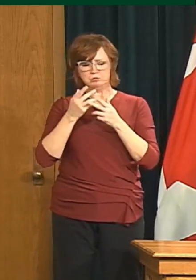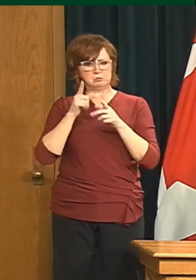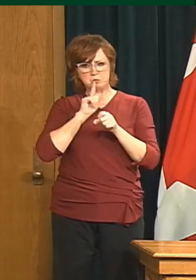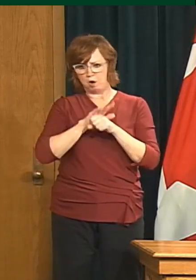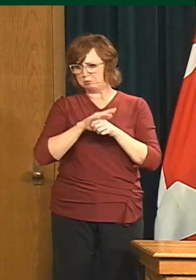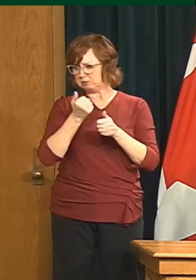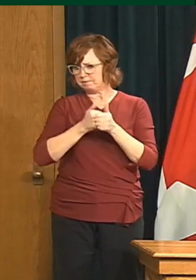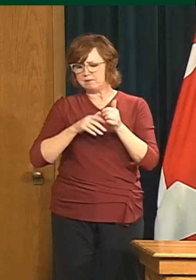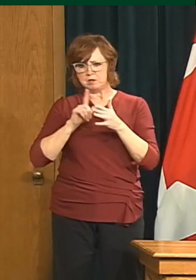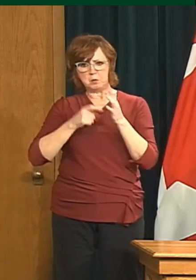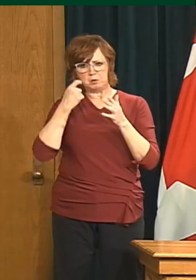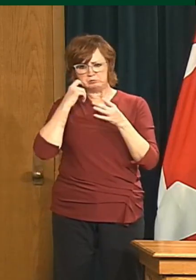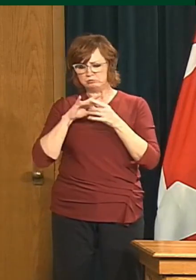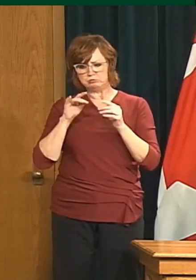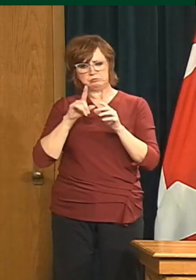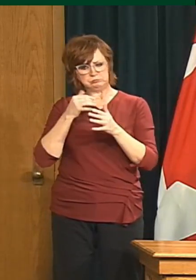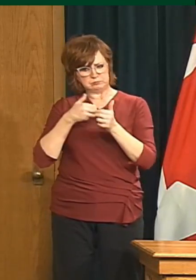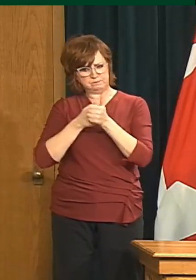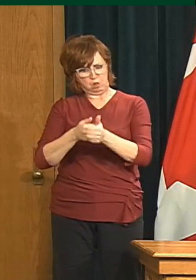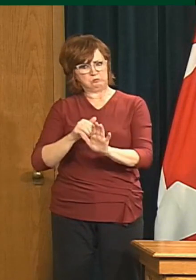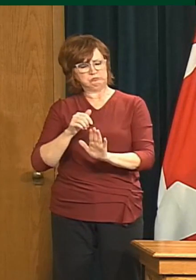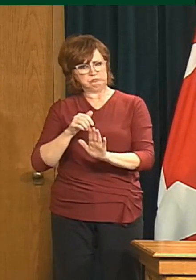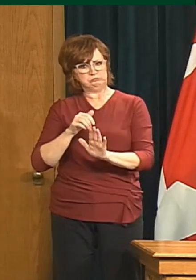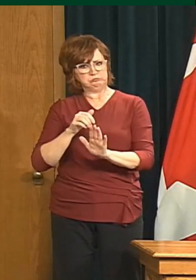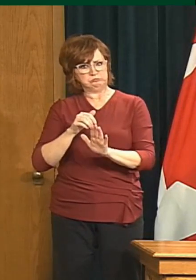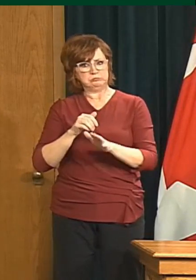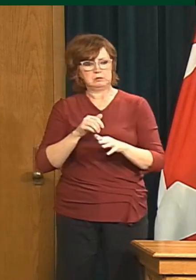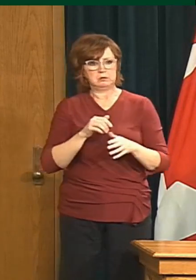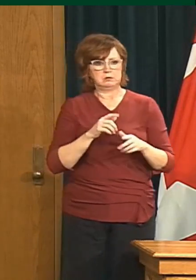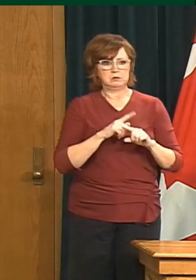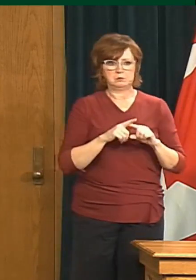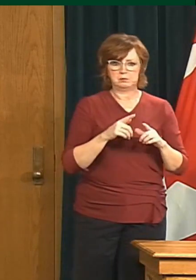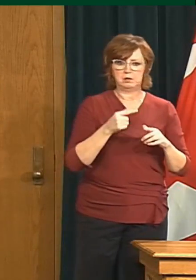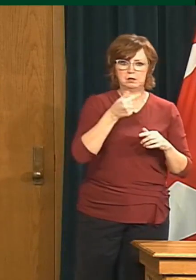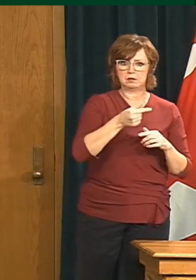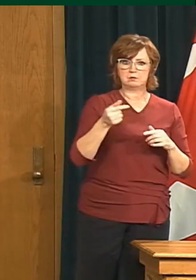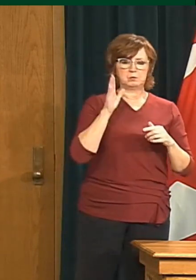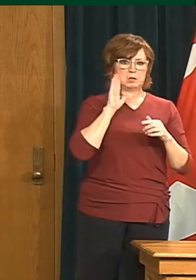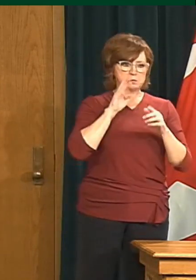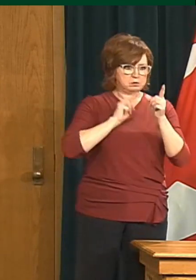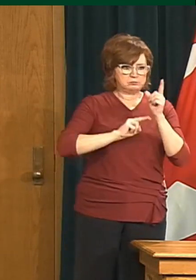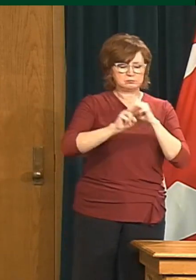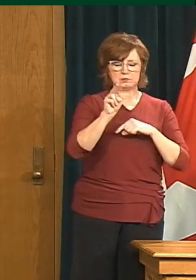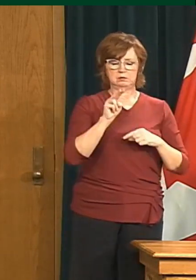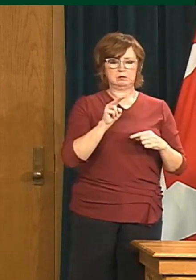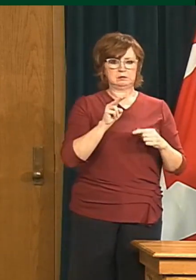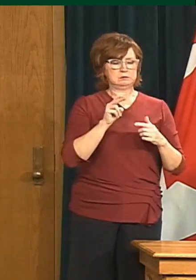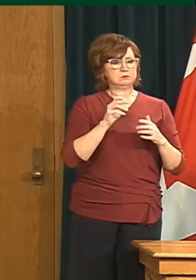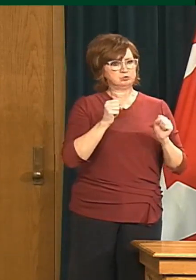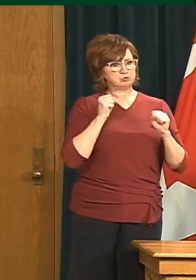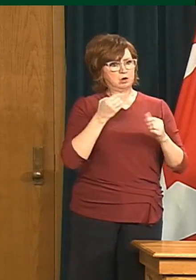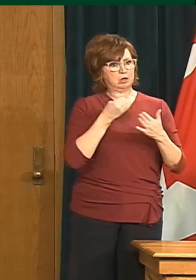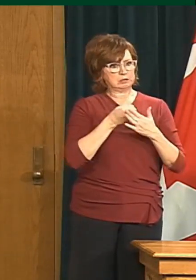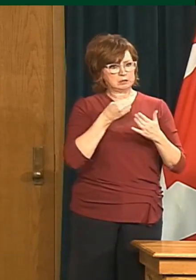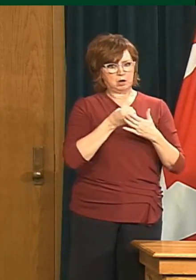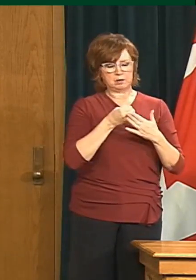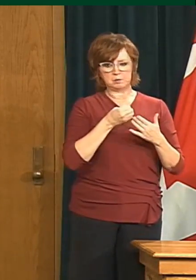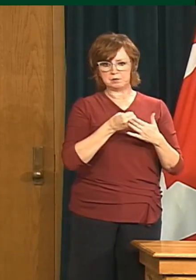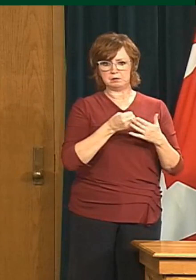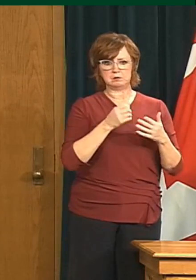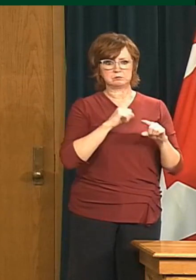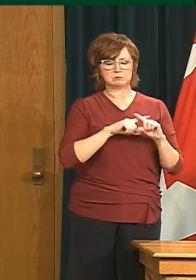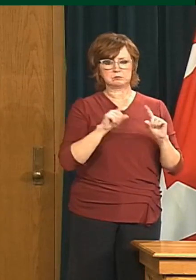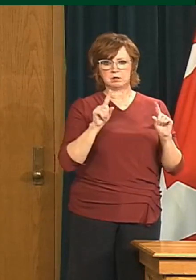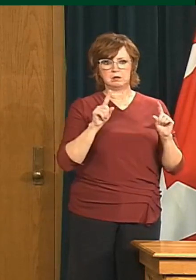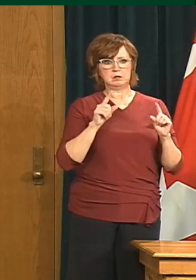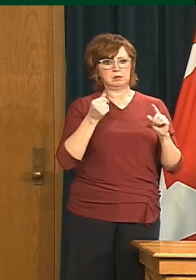that is going to invest in the strength of the economy as we look ahead over the course of the next number of months and the next number of years, and it will take